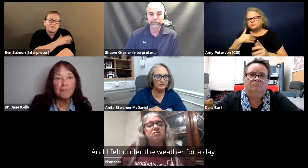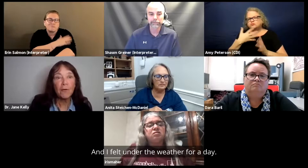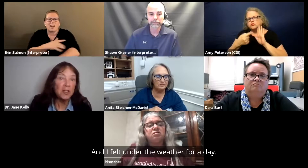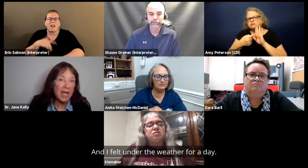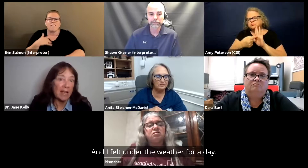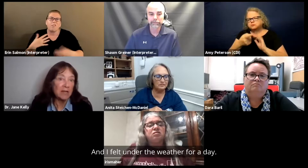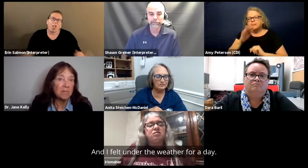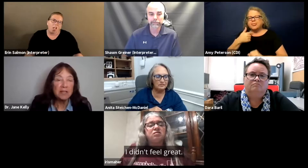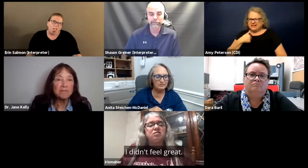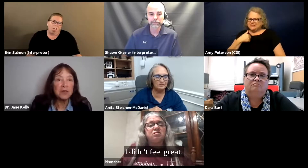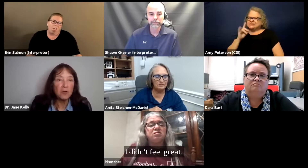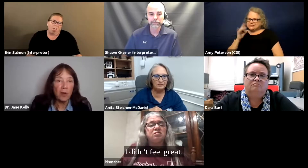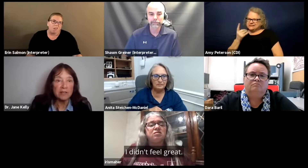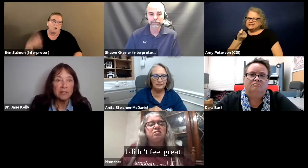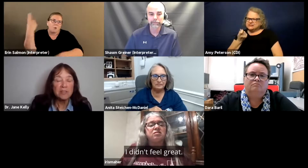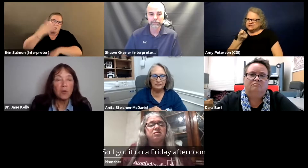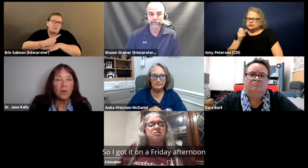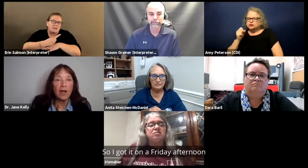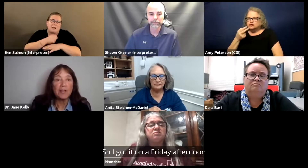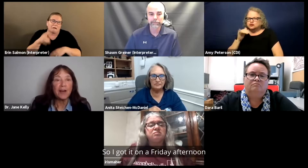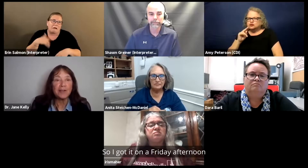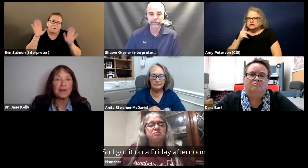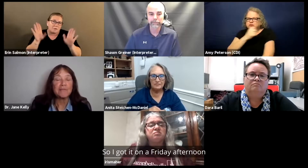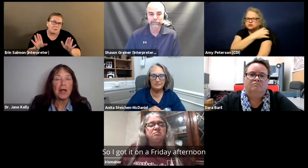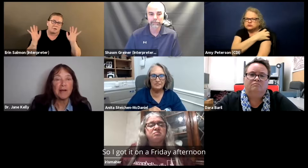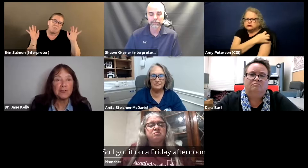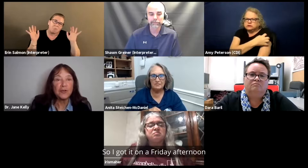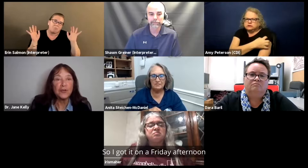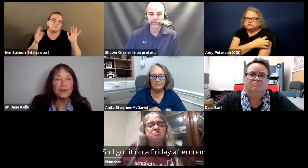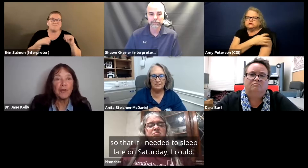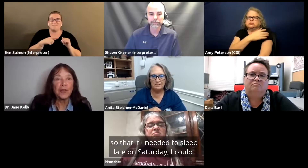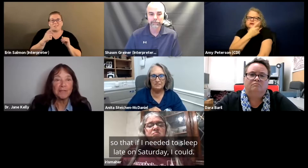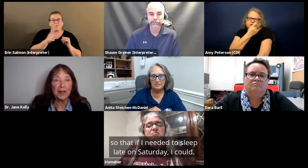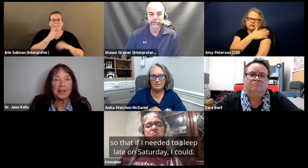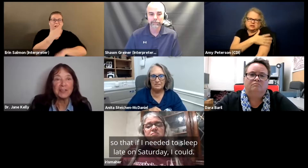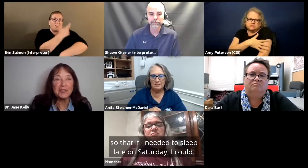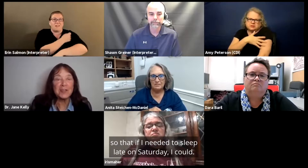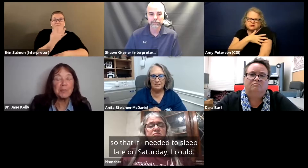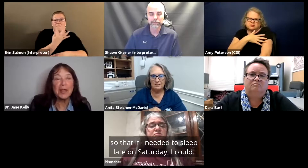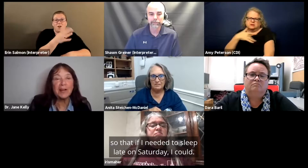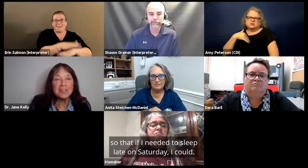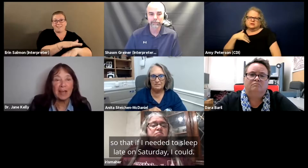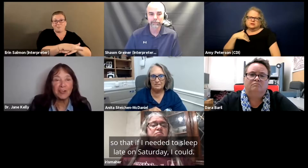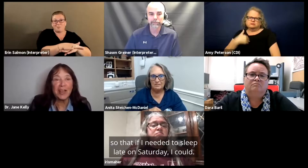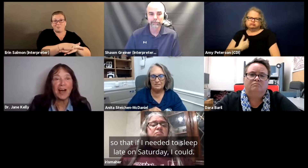weather for a day. I didn't feel great. So I got it on a Friday afternoon so that if I needed to sleep late on Saturday, I